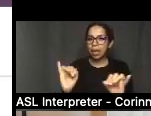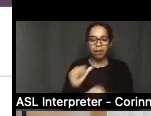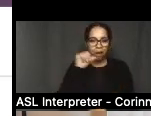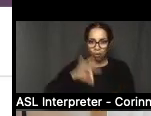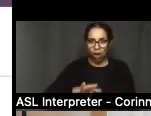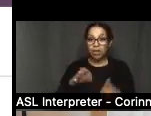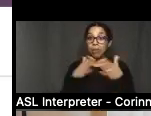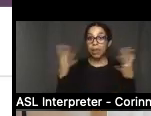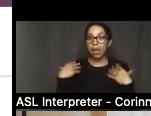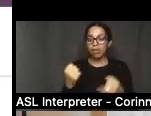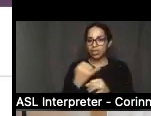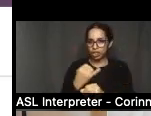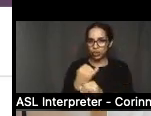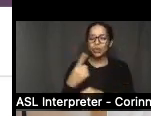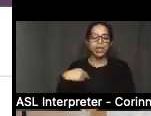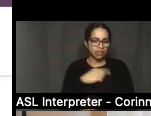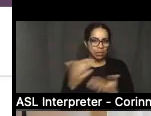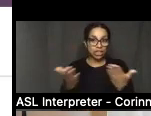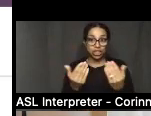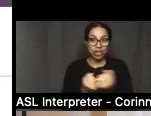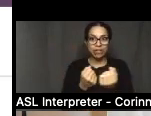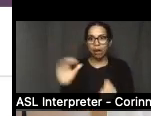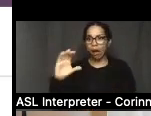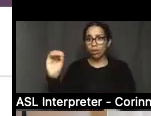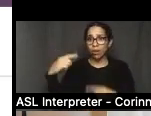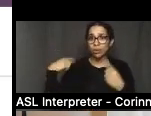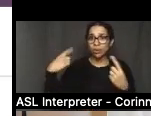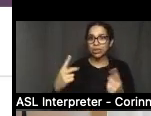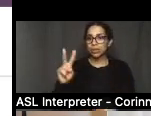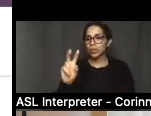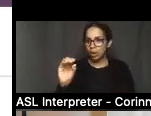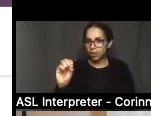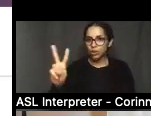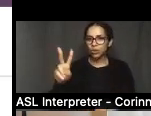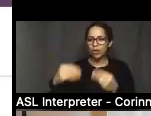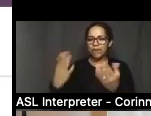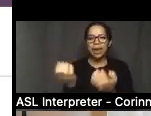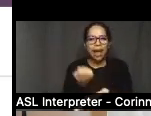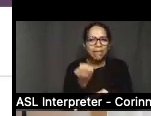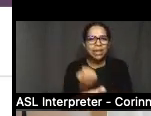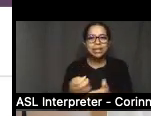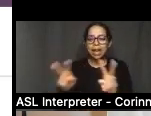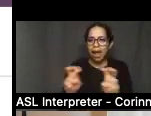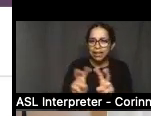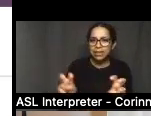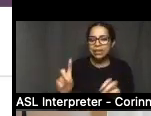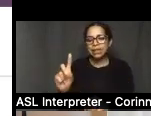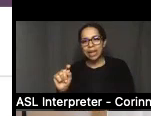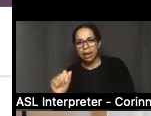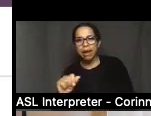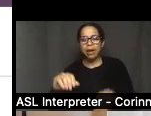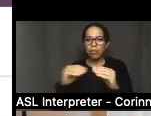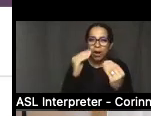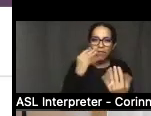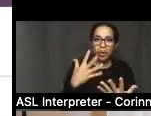health institute. We have been serving Colorado since 2002, providing evidence and analysis and data and insights to support